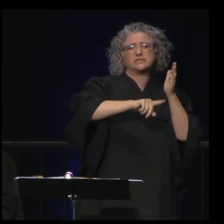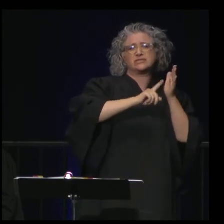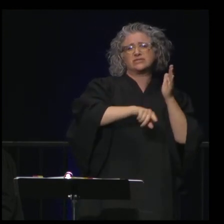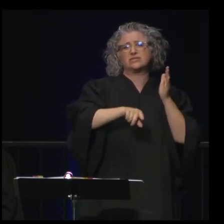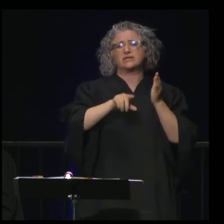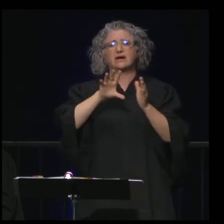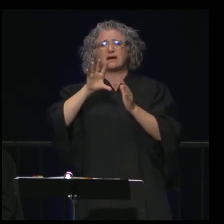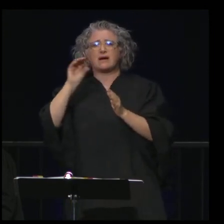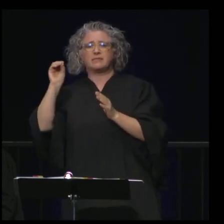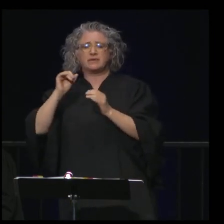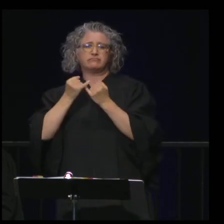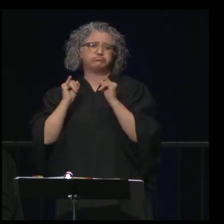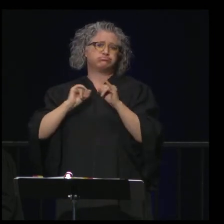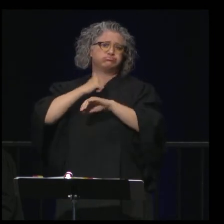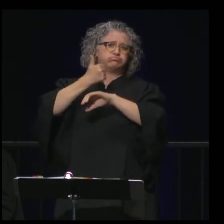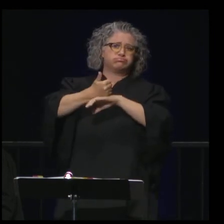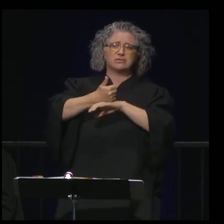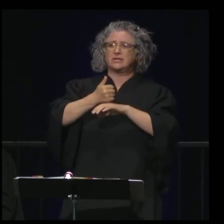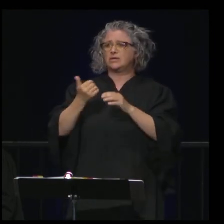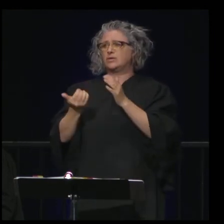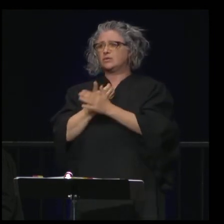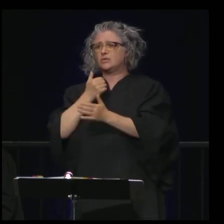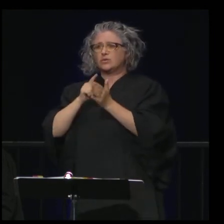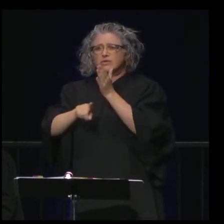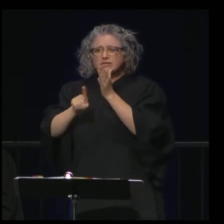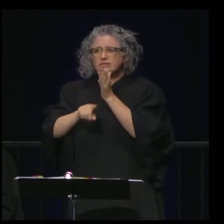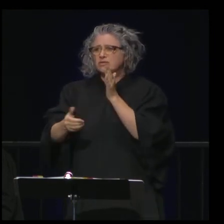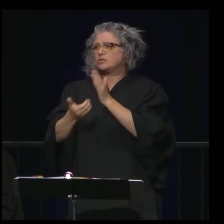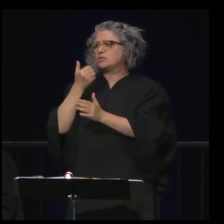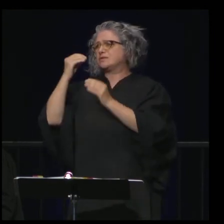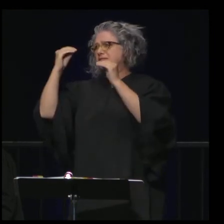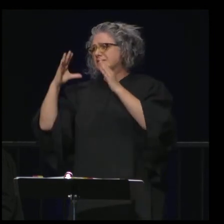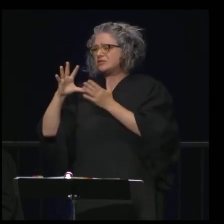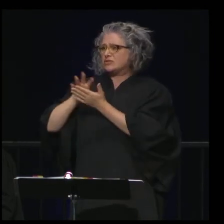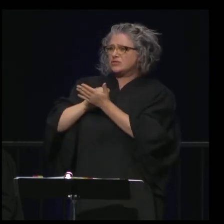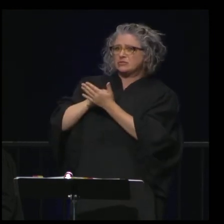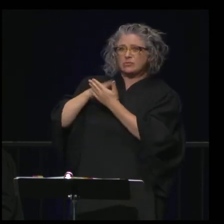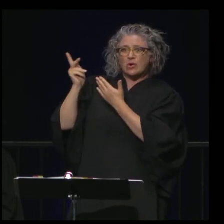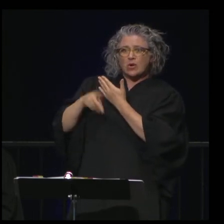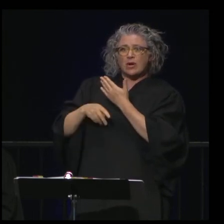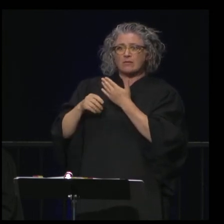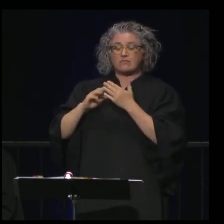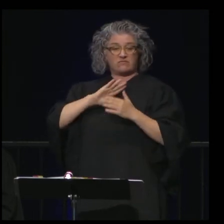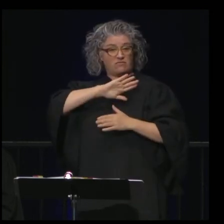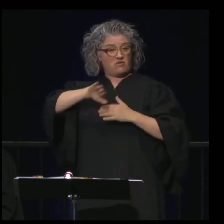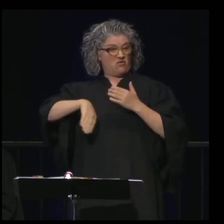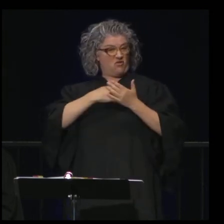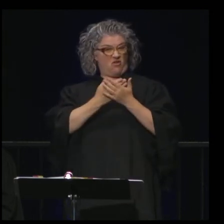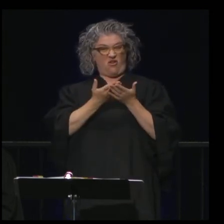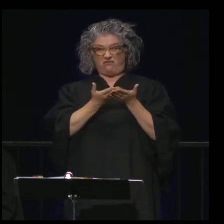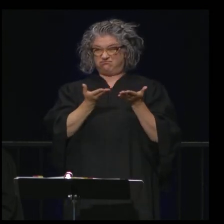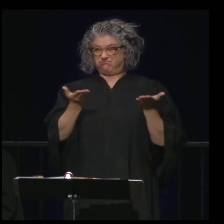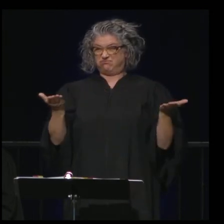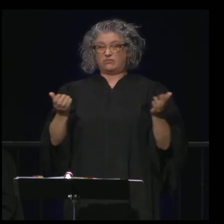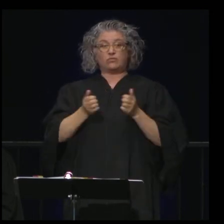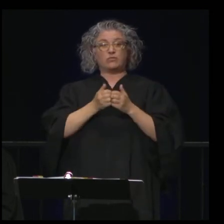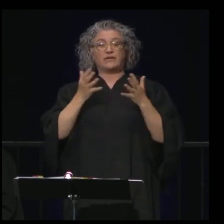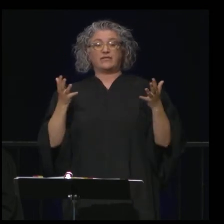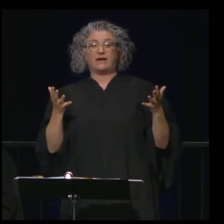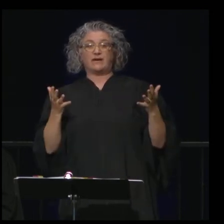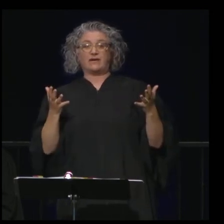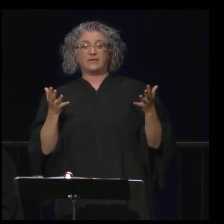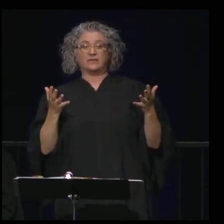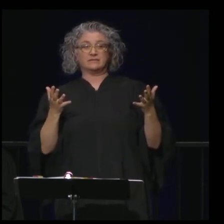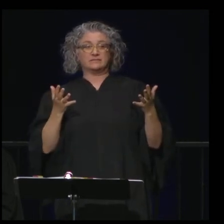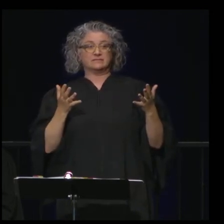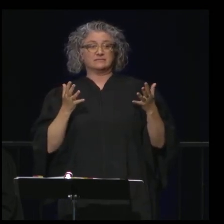published research, founded new teaching and learning programs, and I have done it all without ever leaving this